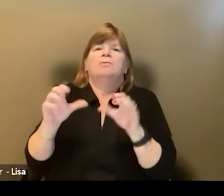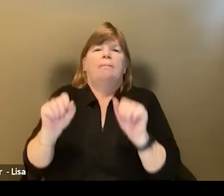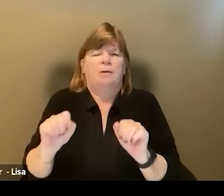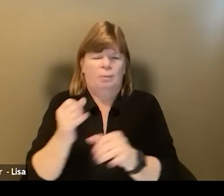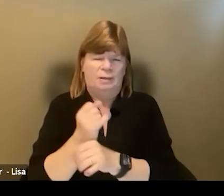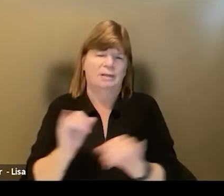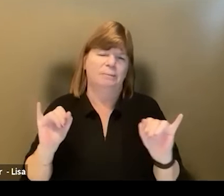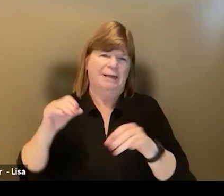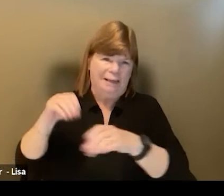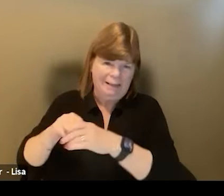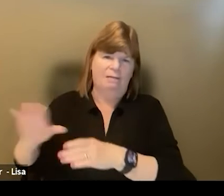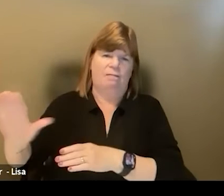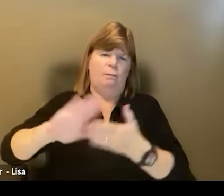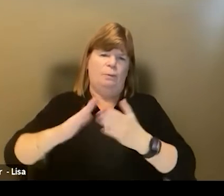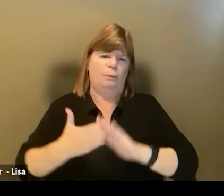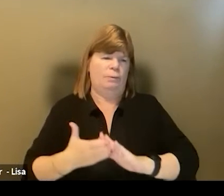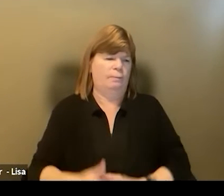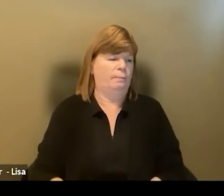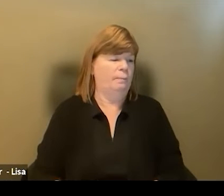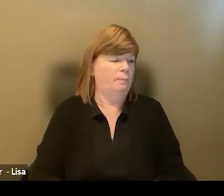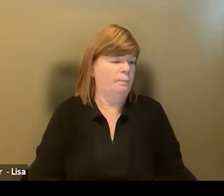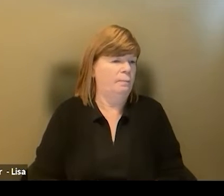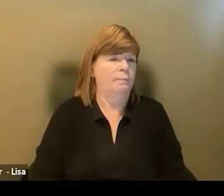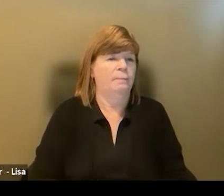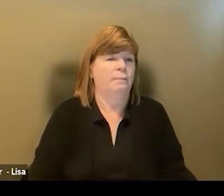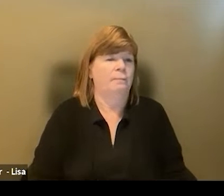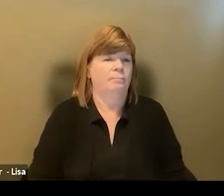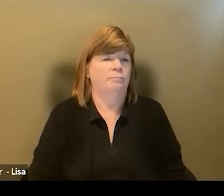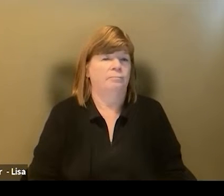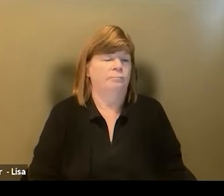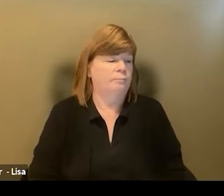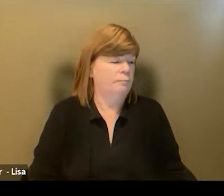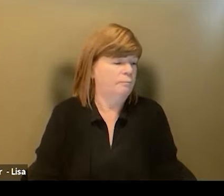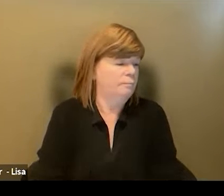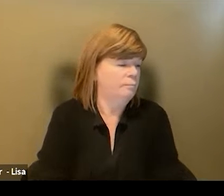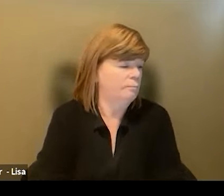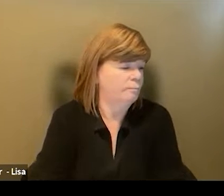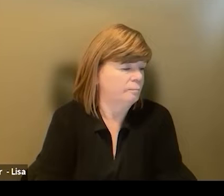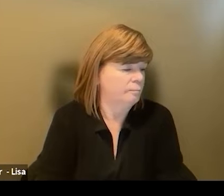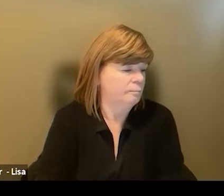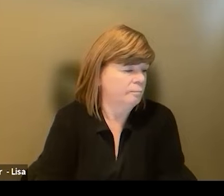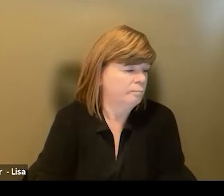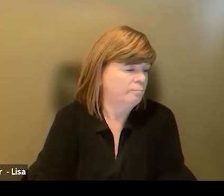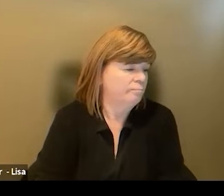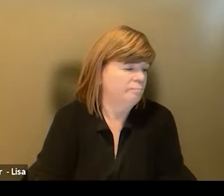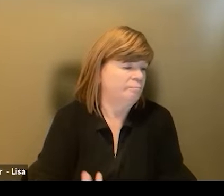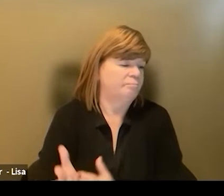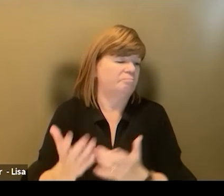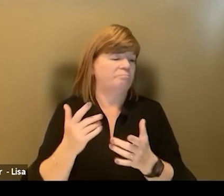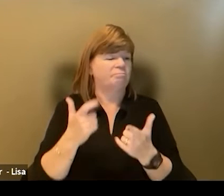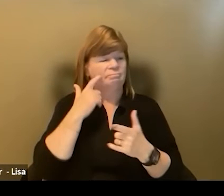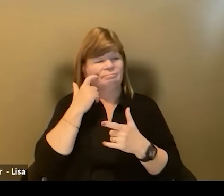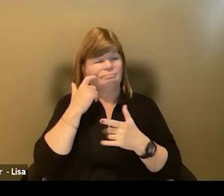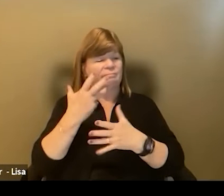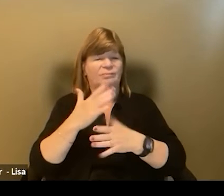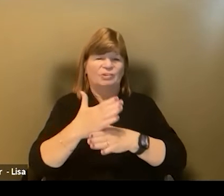possible in their community. So as I shared in the